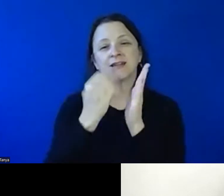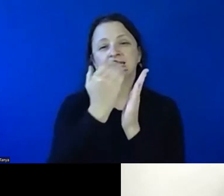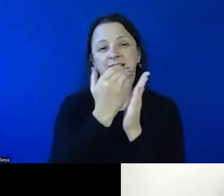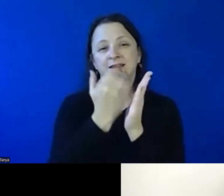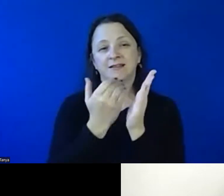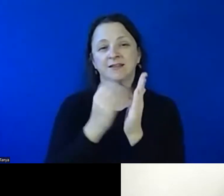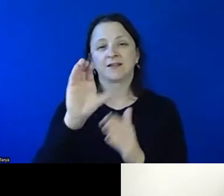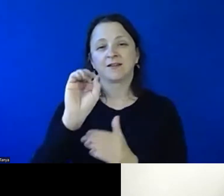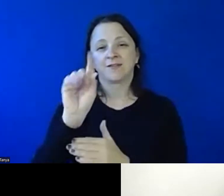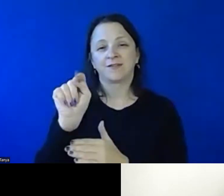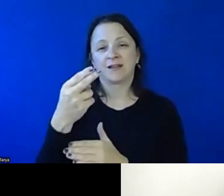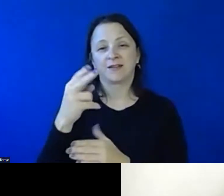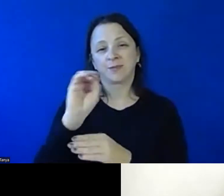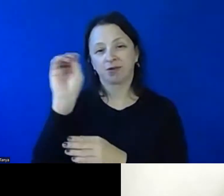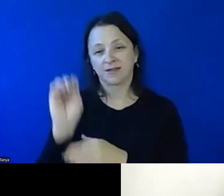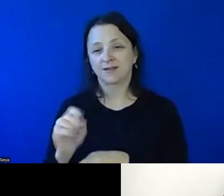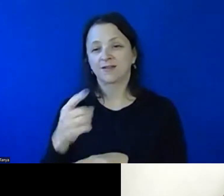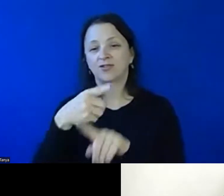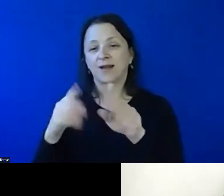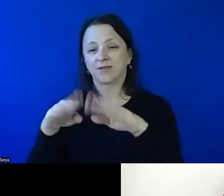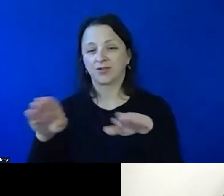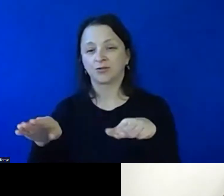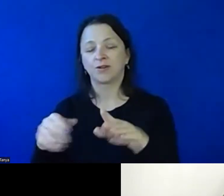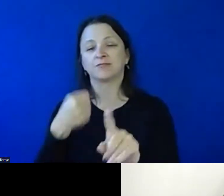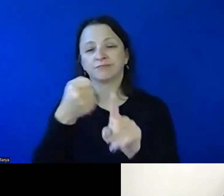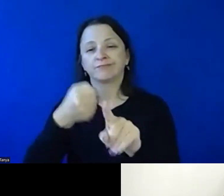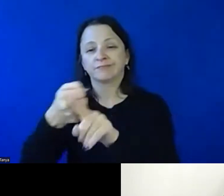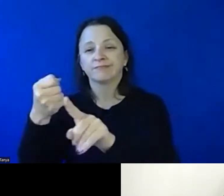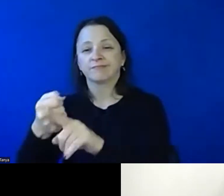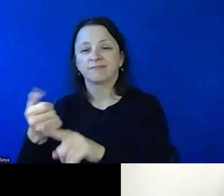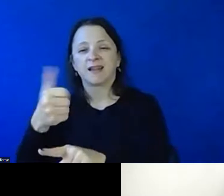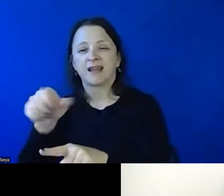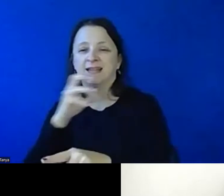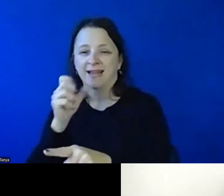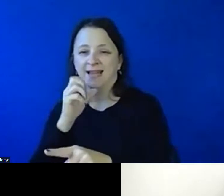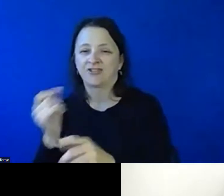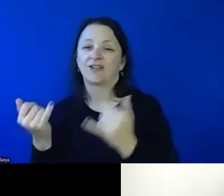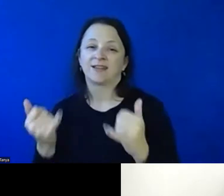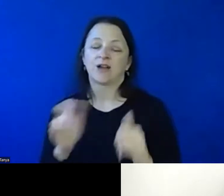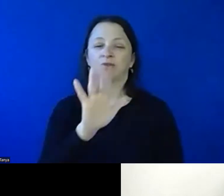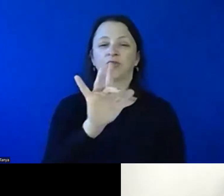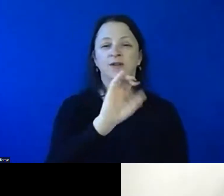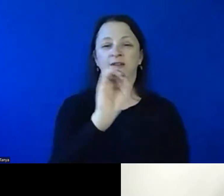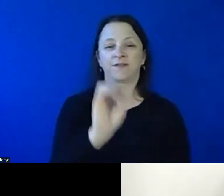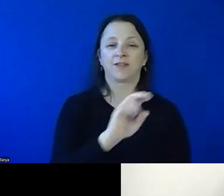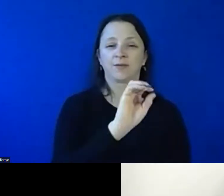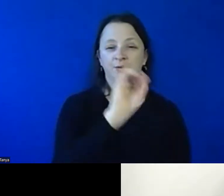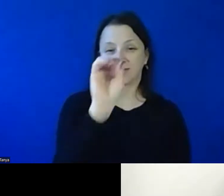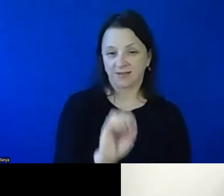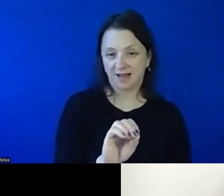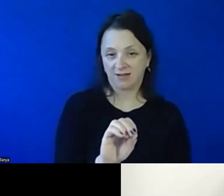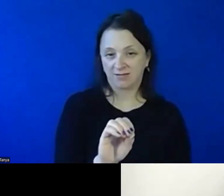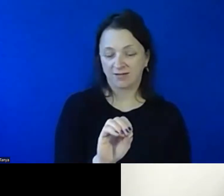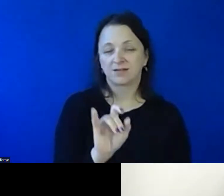50th percentile, so half of children reached milestones at any given age. Now it's the 25th percentile, so that if you